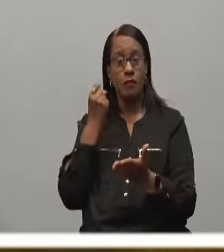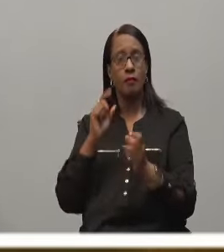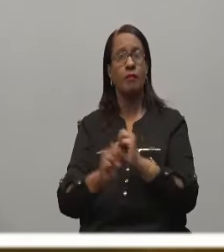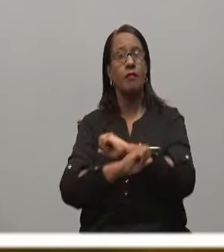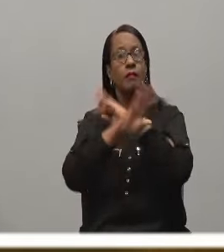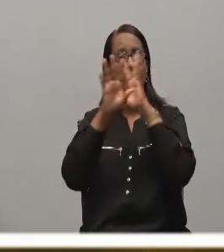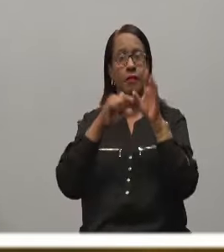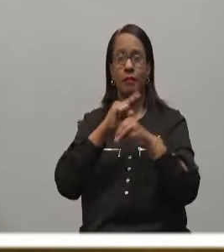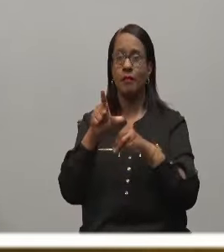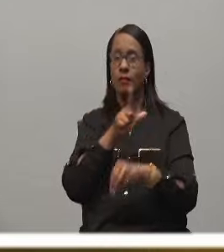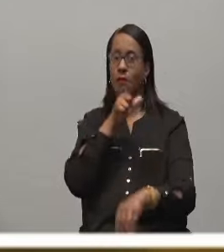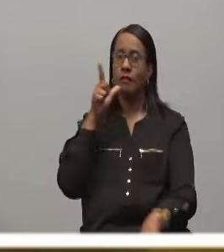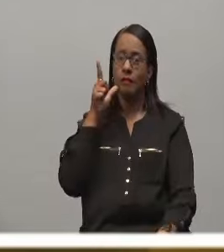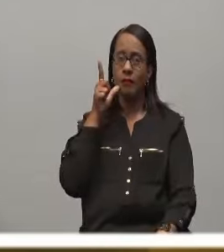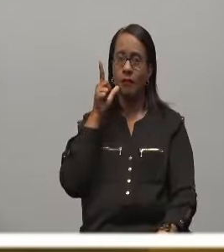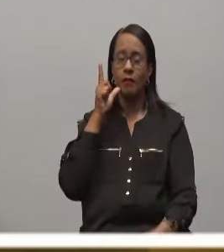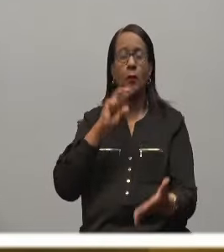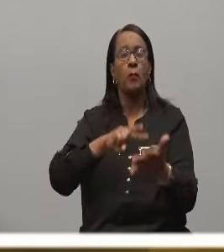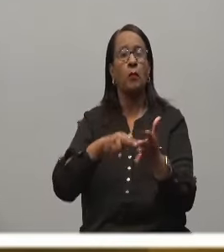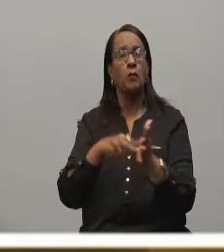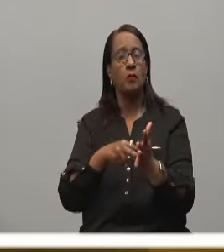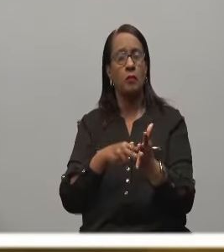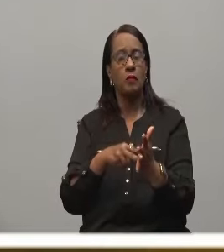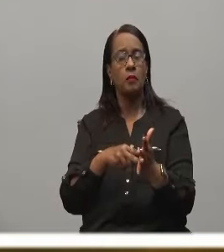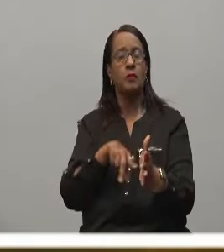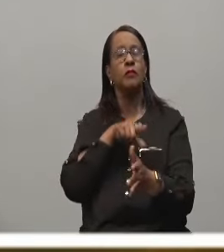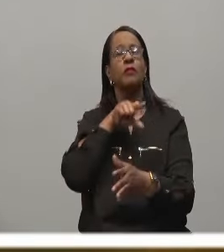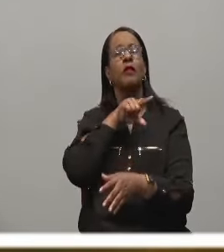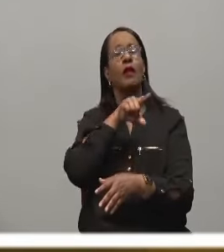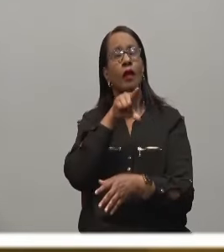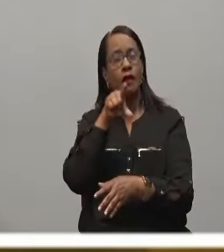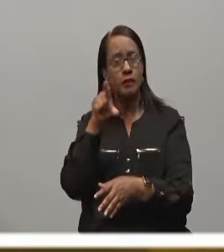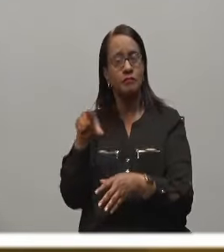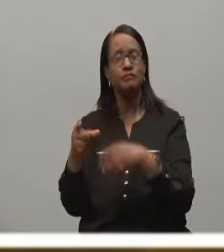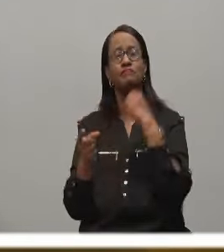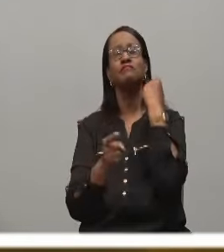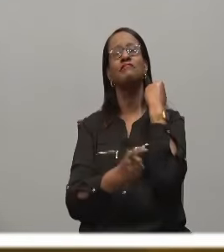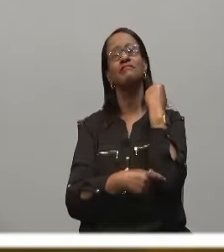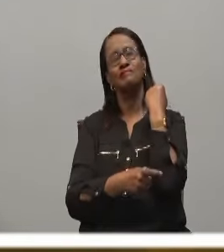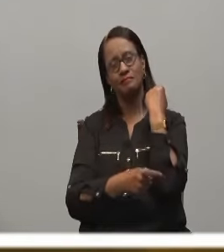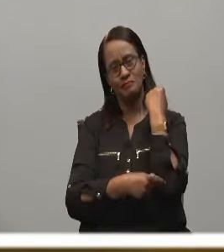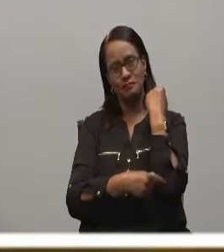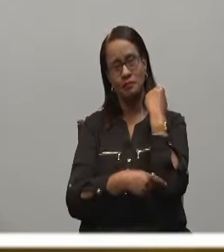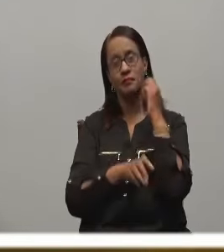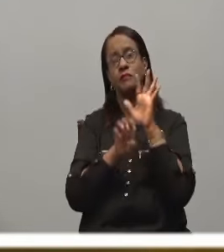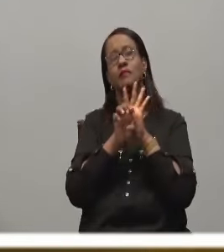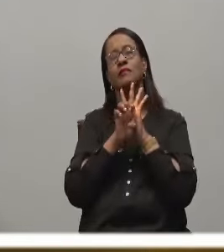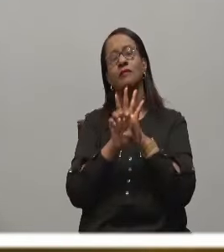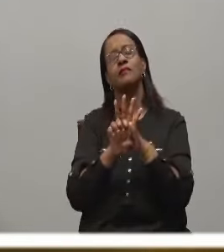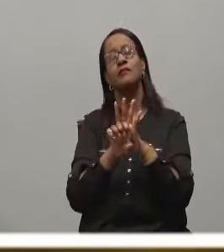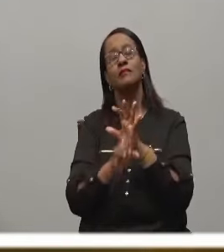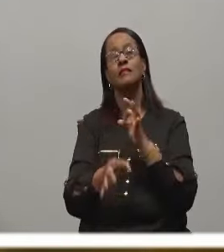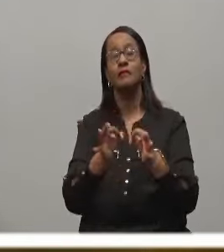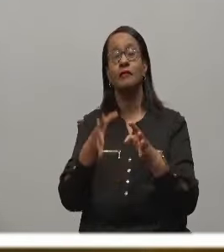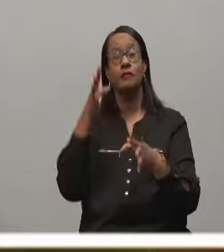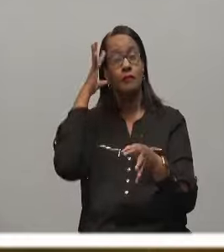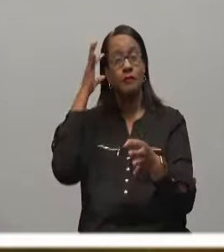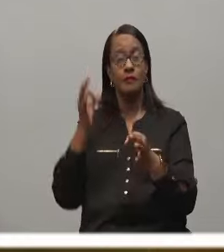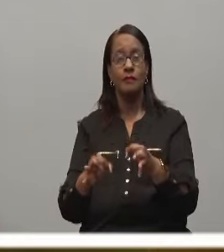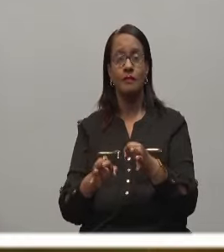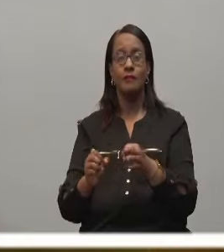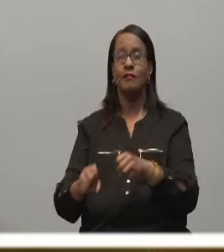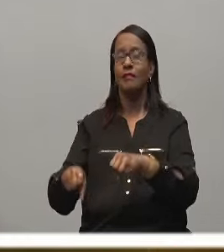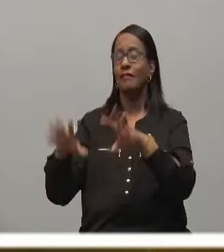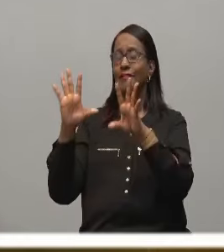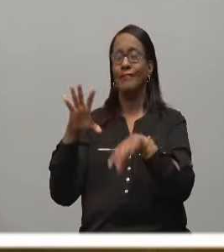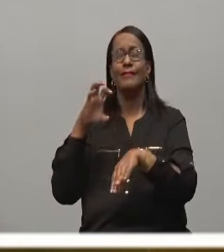know, if you see it decided to give up cake, oh, that carrot cake floating across your mind. It's so beautiful. It's the